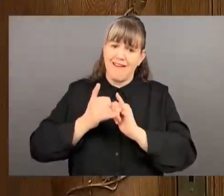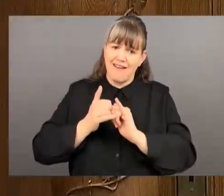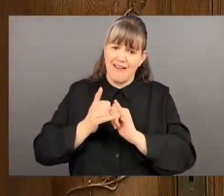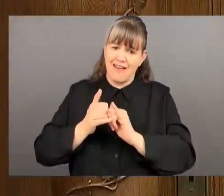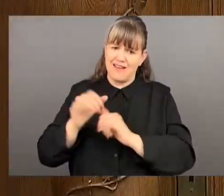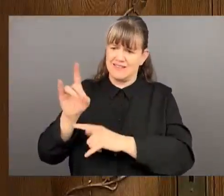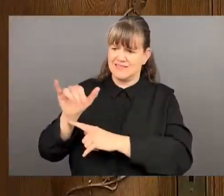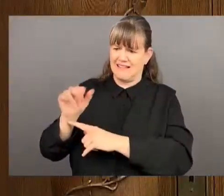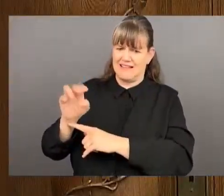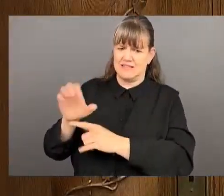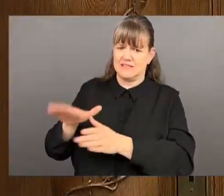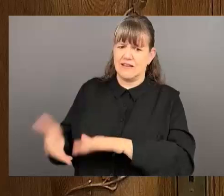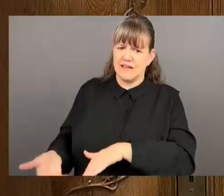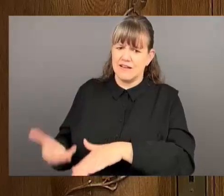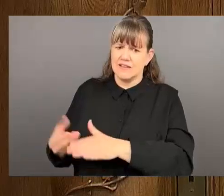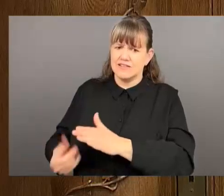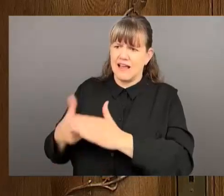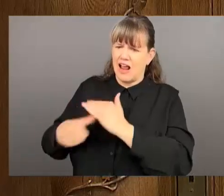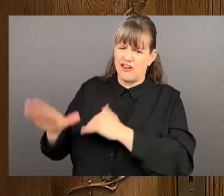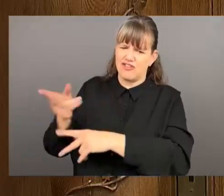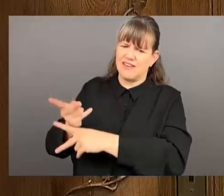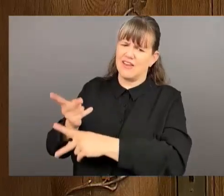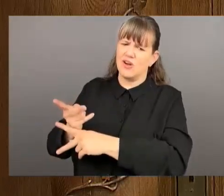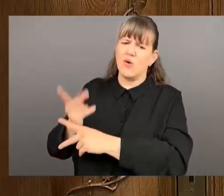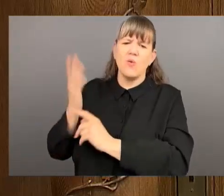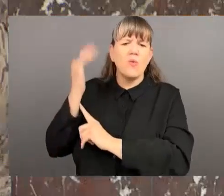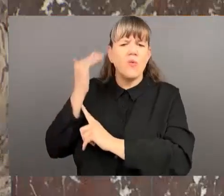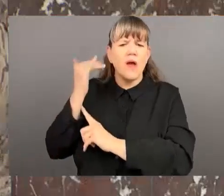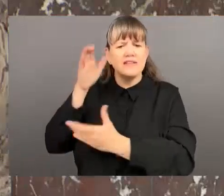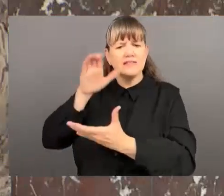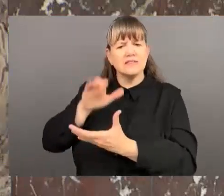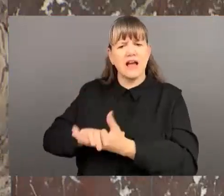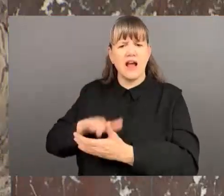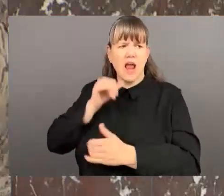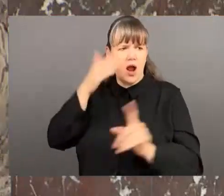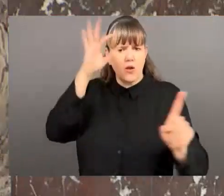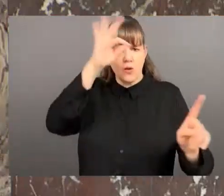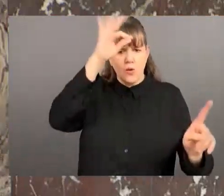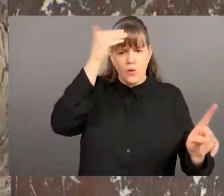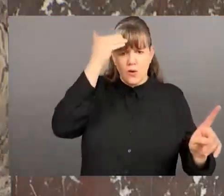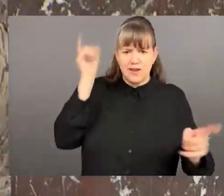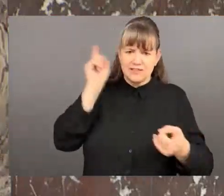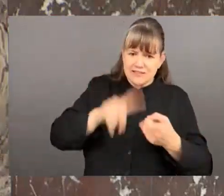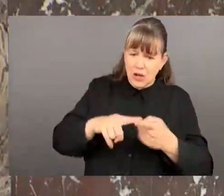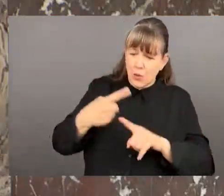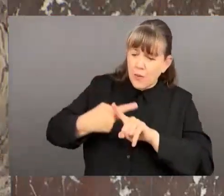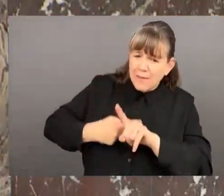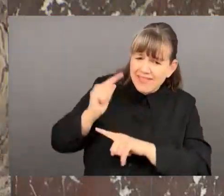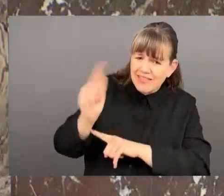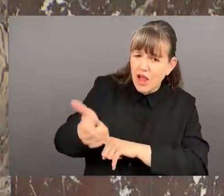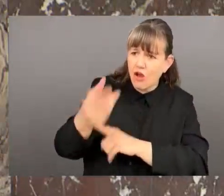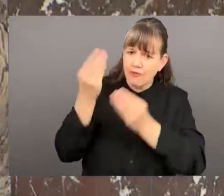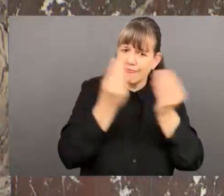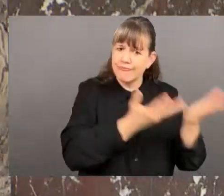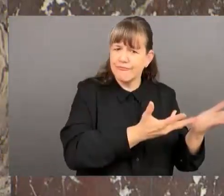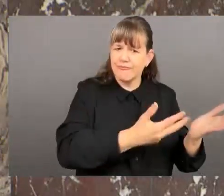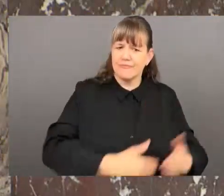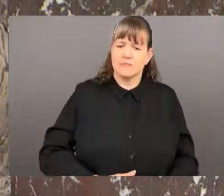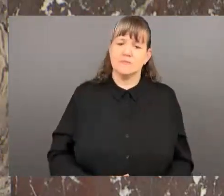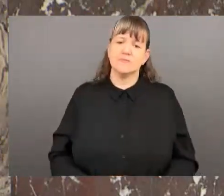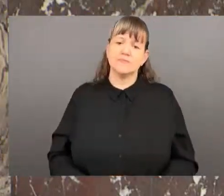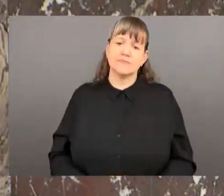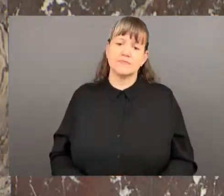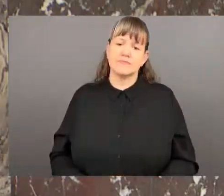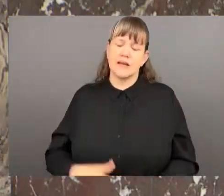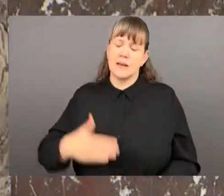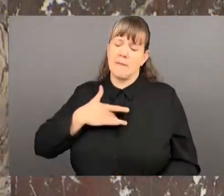Housing. Thank you so much, Honourable Speaker. And we did have a discussion about this topic, and my heart goes out to Tyler, to his family. As